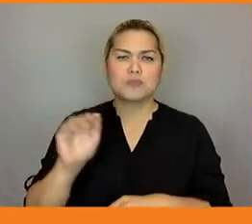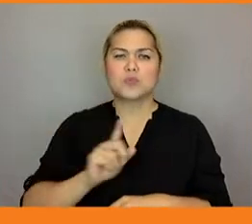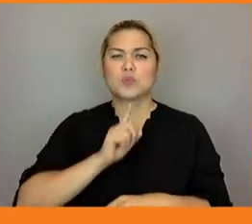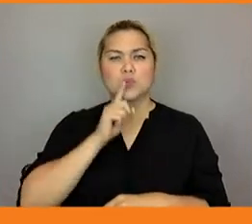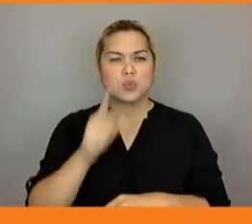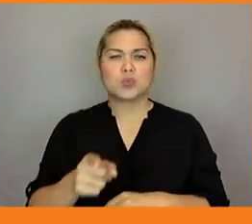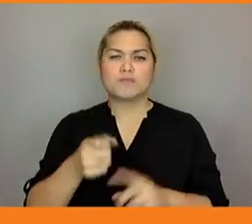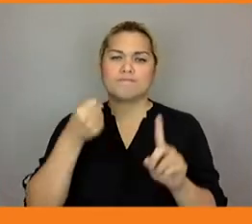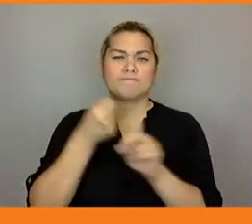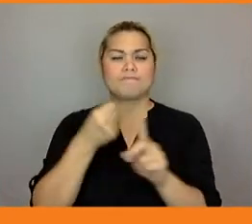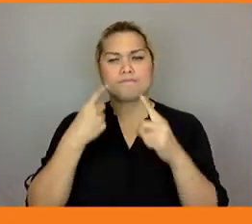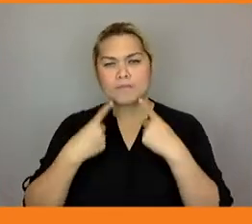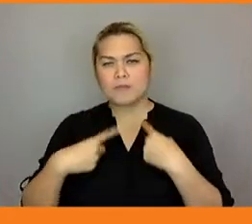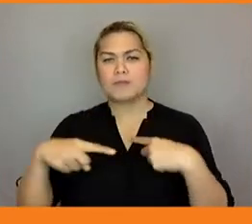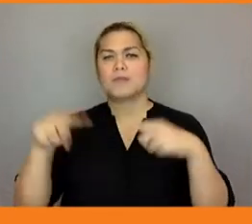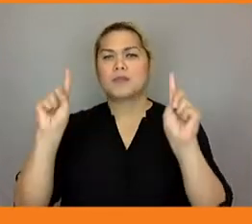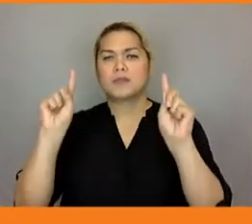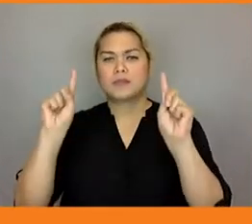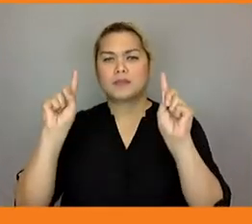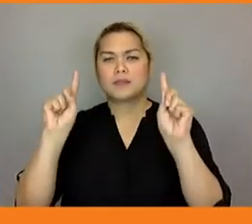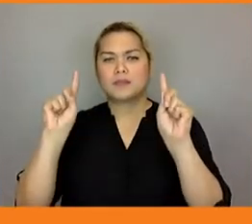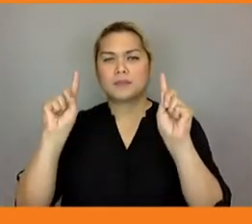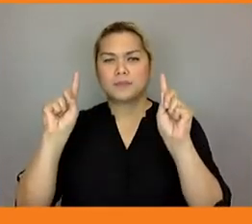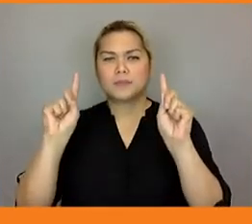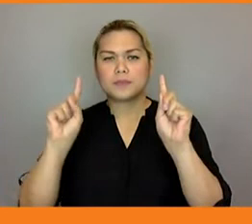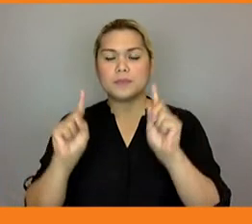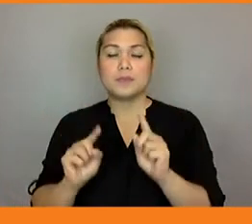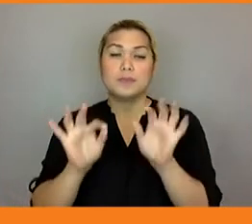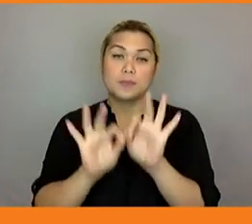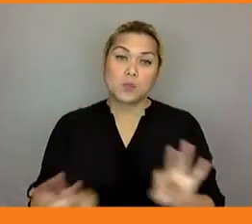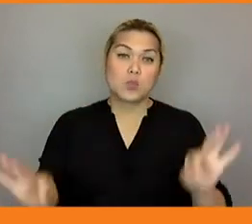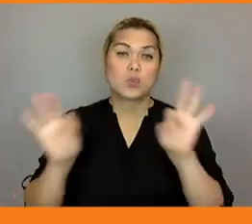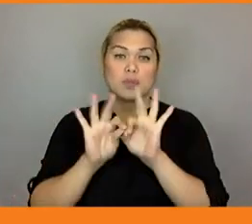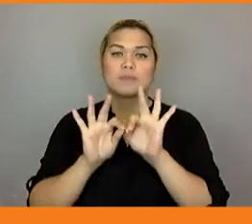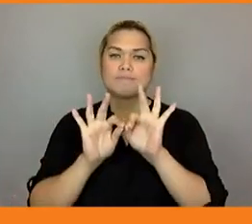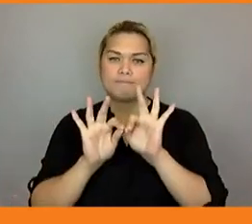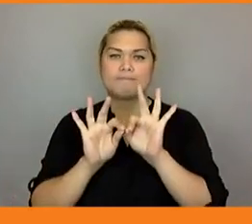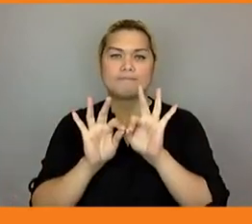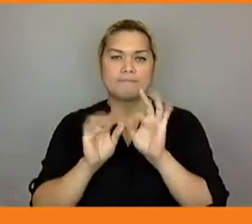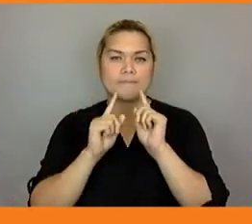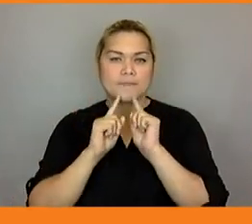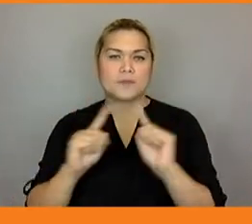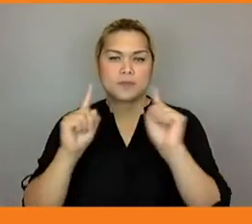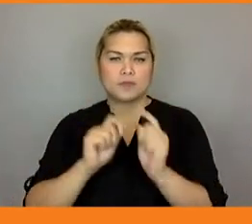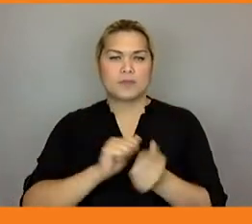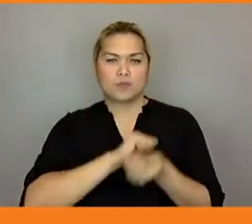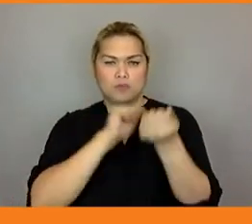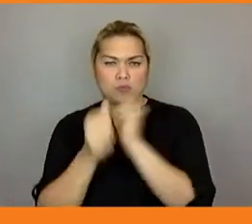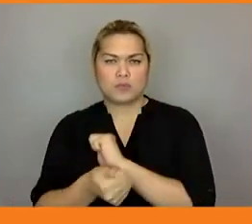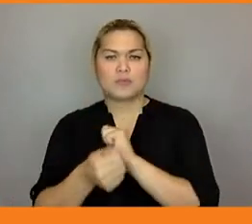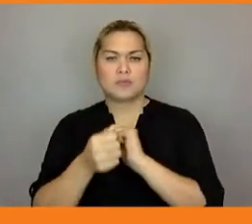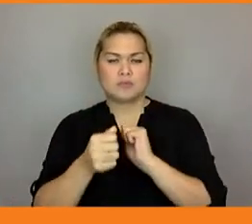and transformative change to communities and people. Yet despite this, they continue to receive less